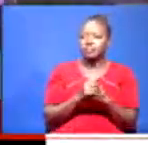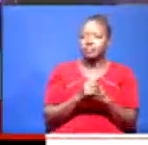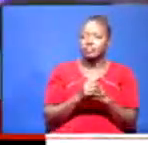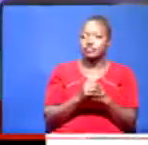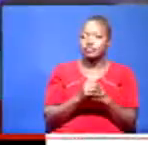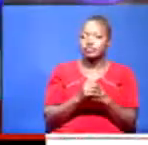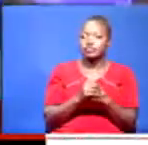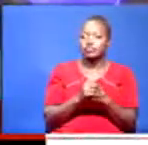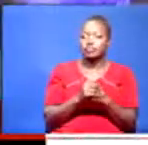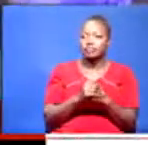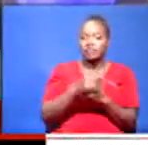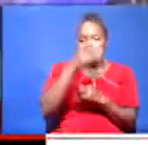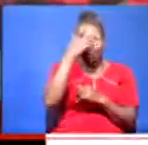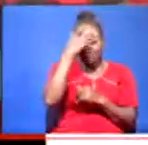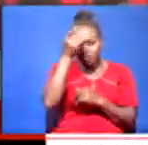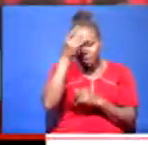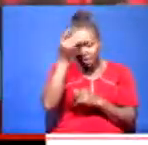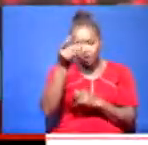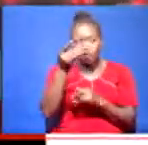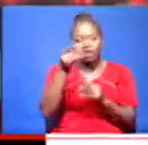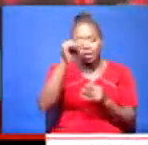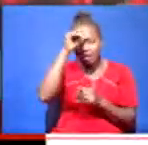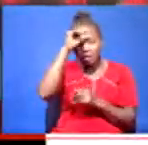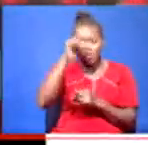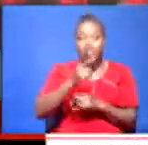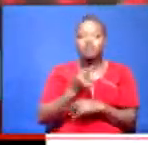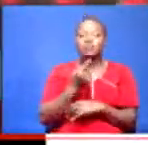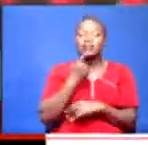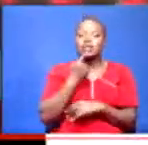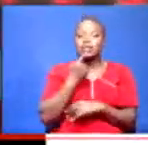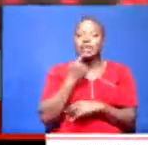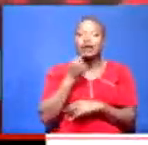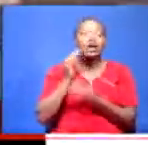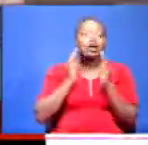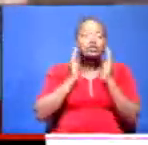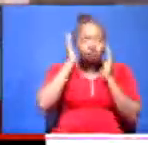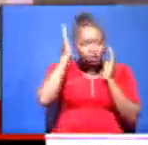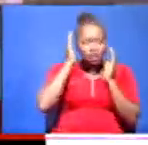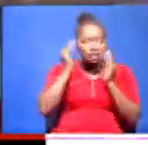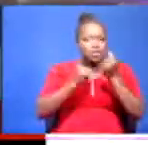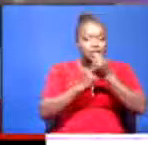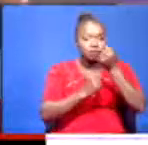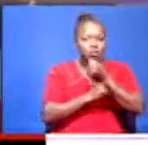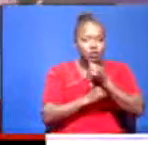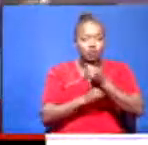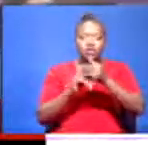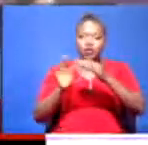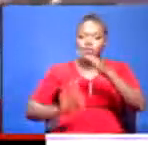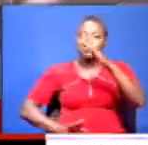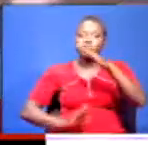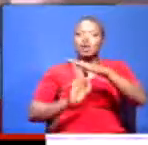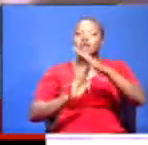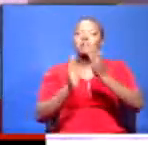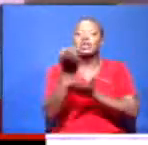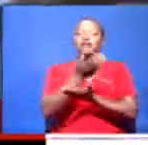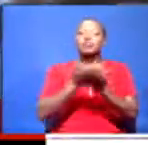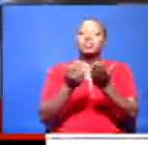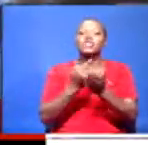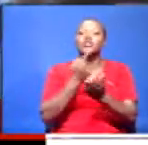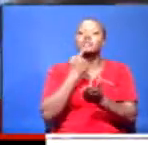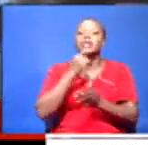Moses Wetangula, Joseph Atnanok and Aden Duale drummed up support for the alliance bottom-up economic model in Turkana